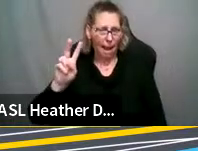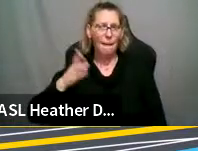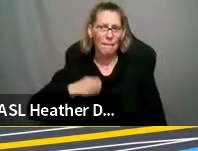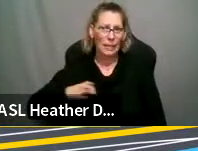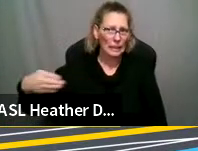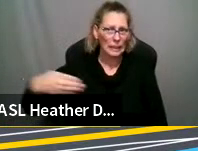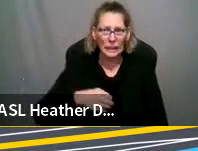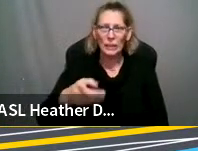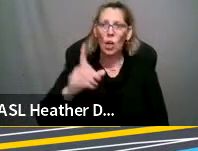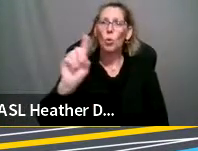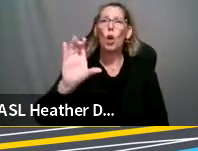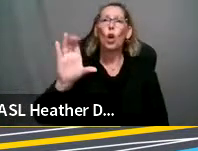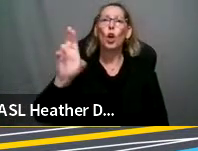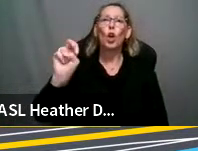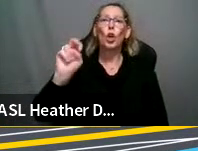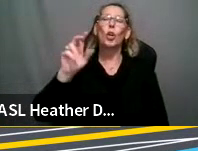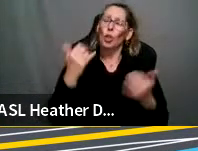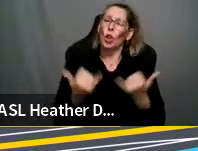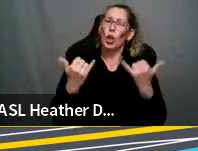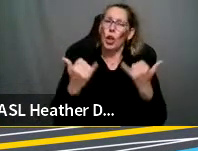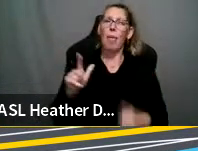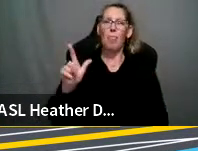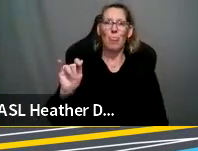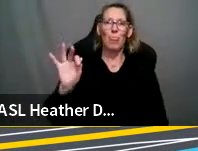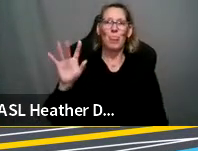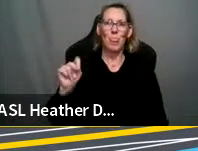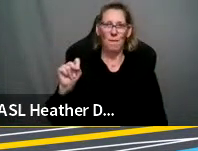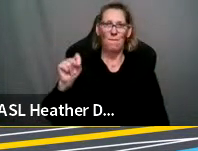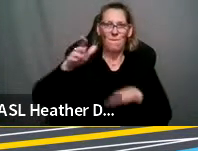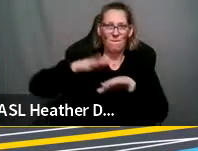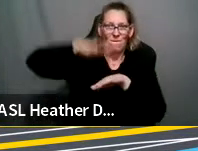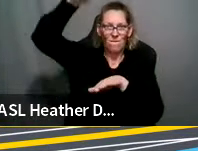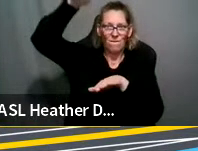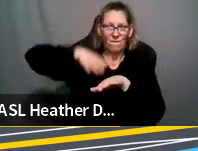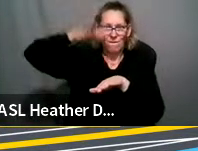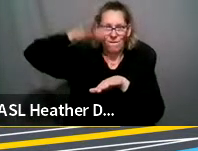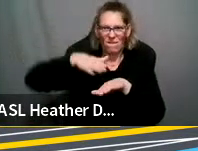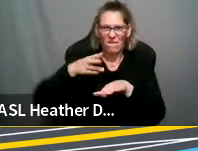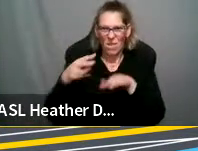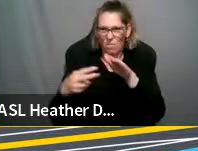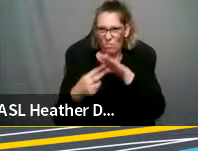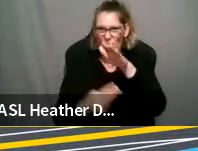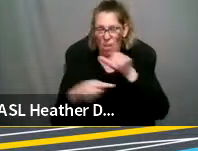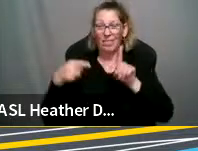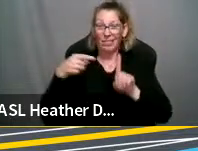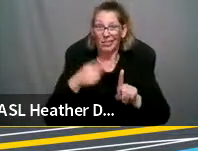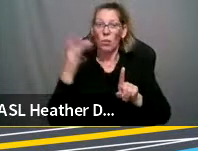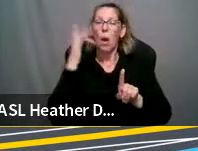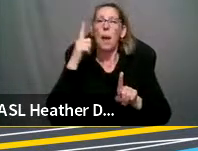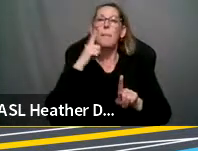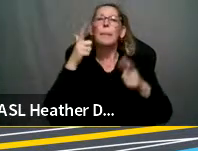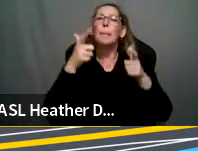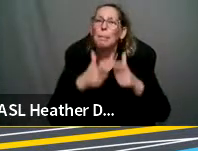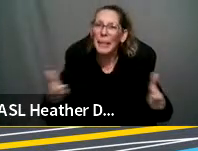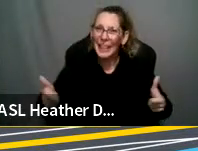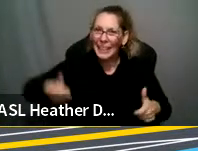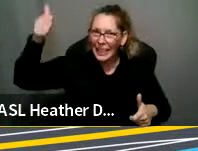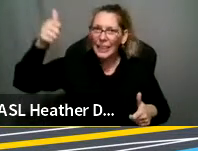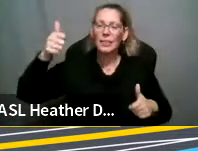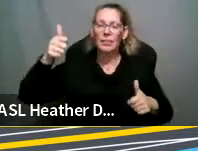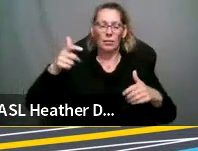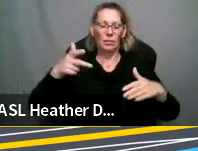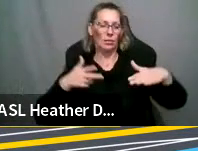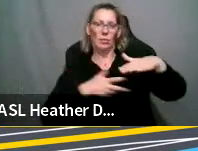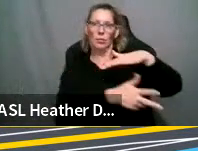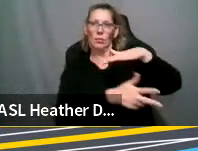the current lift span is. It's the primary navigation channel because it provides the highest clearance, vertical clearance for